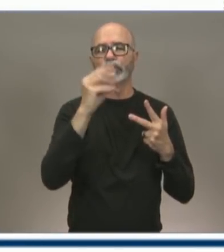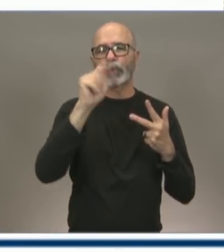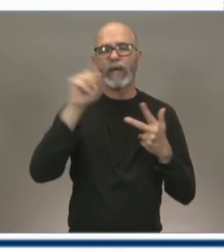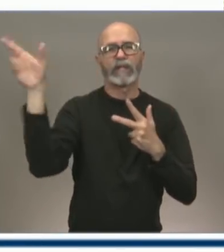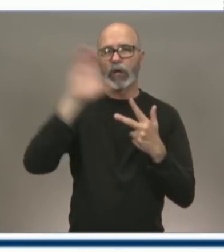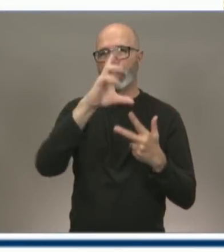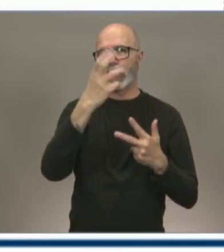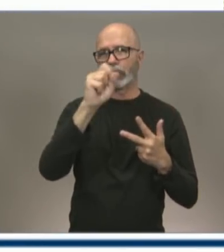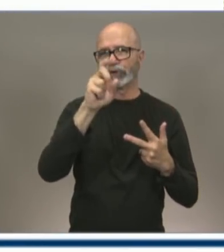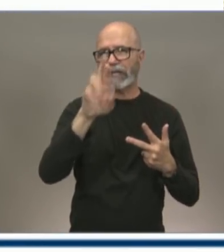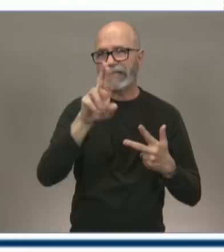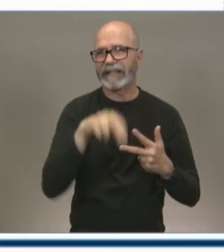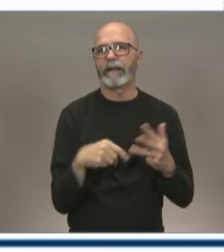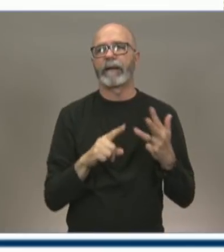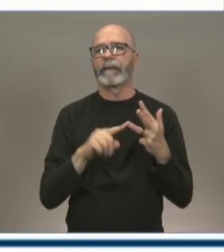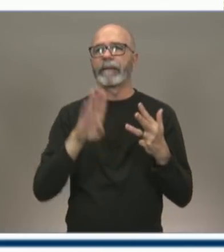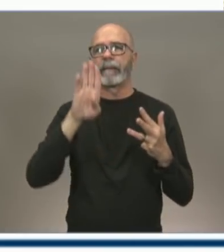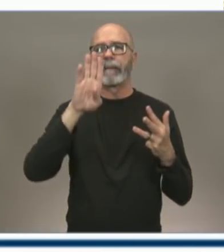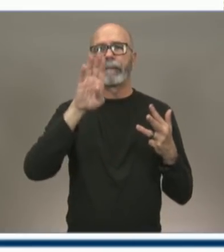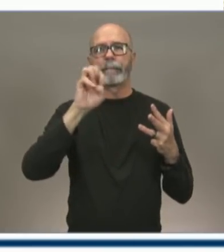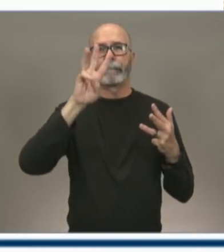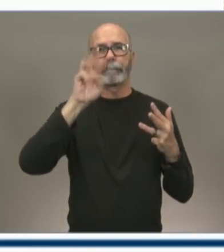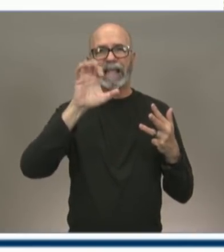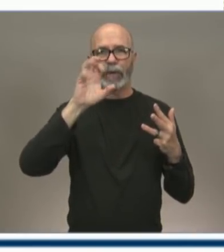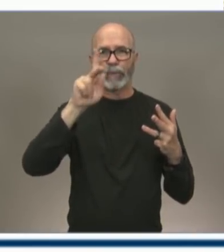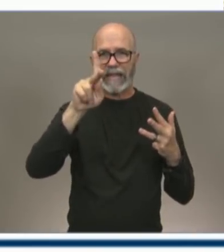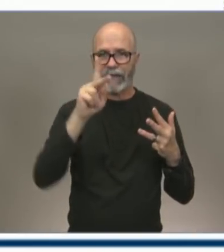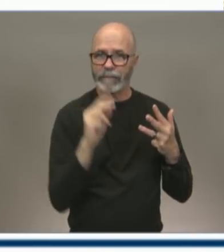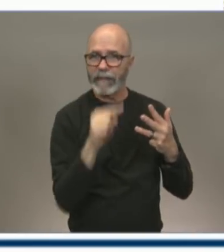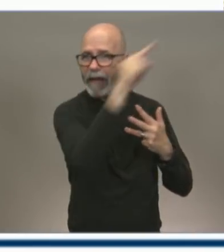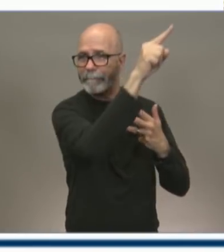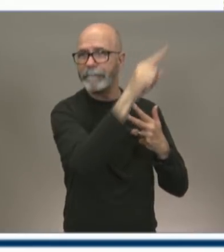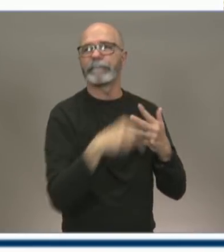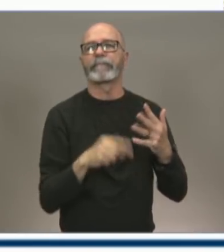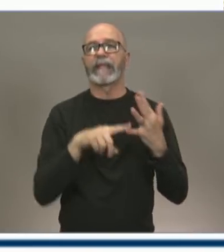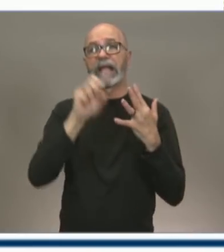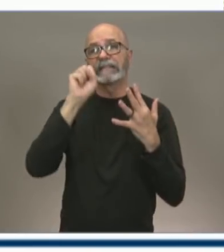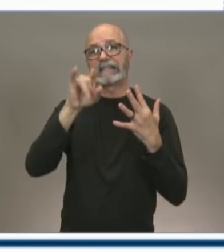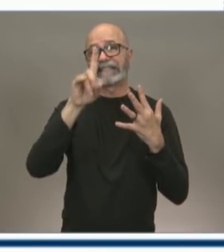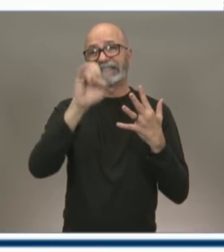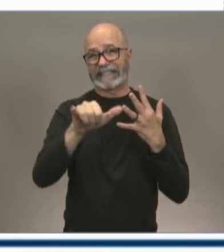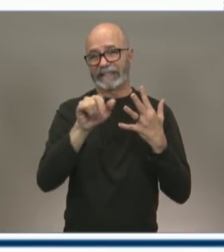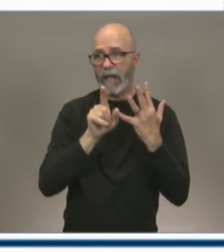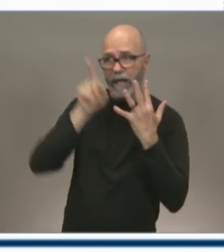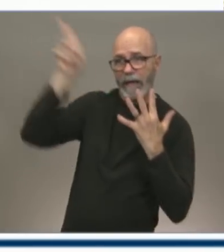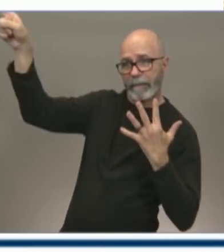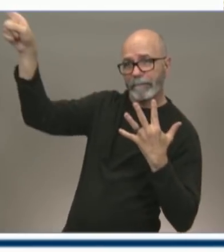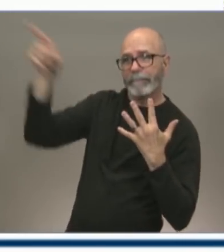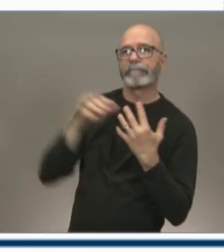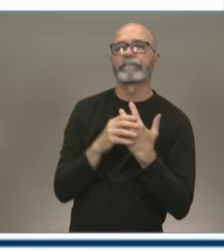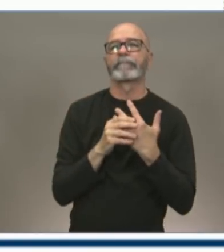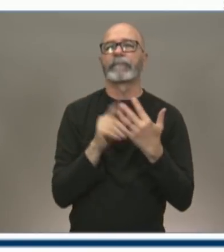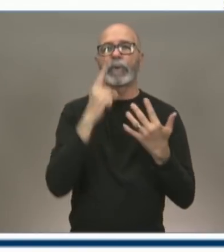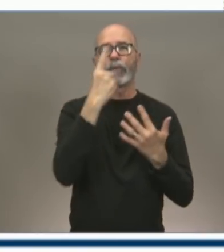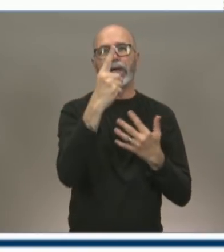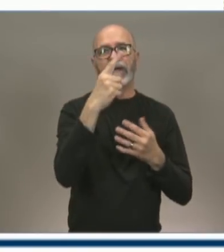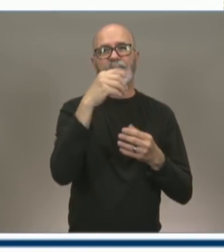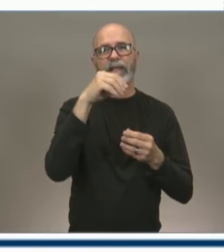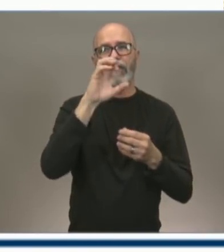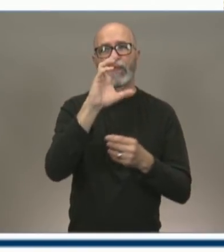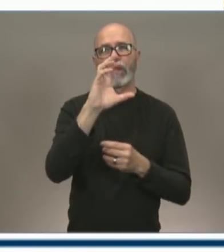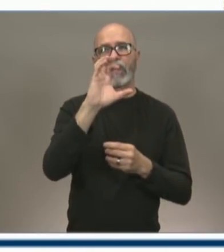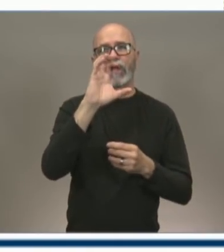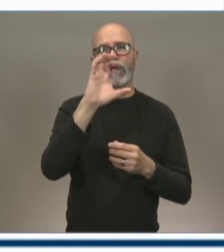in Berwick, R.C. McGilvery Guest Home in Sydney, and Foyer Pierre Fissette in Cheticamp. Sorry to